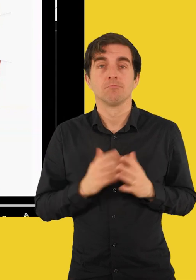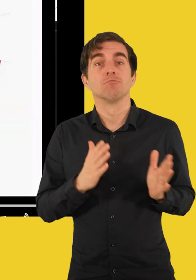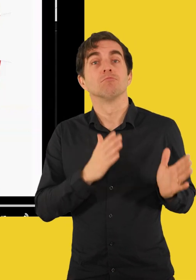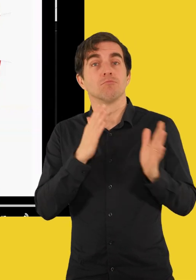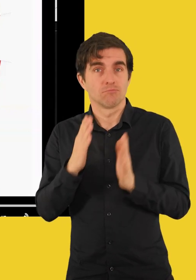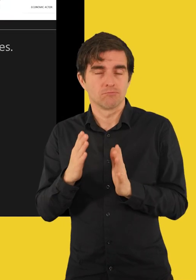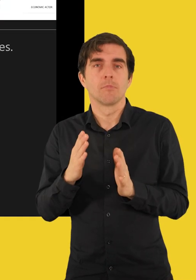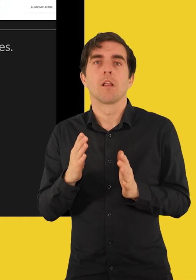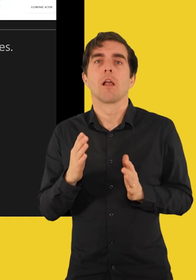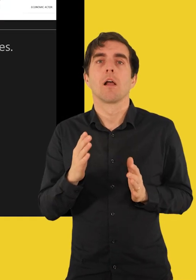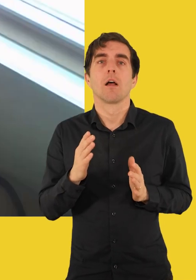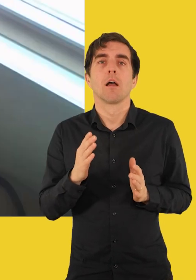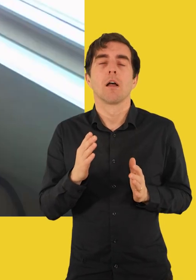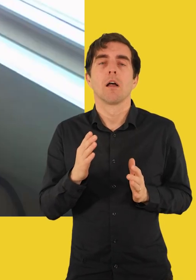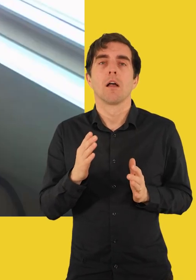Yeah, and I'm